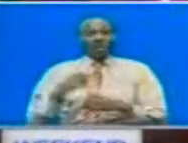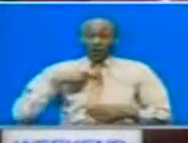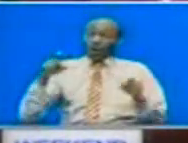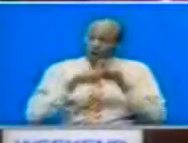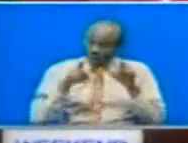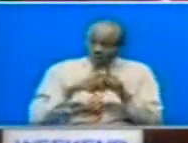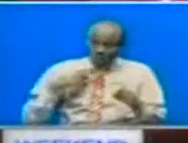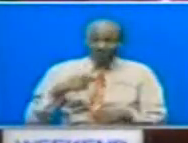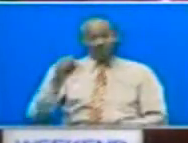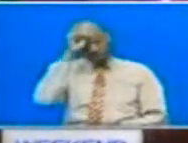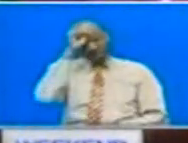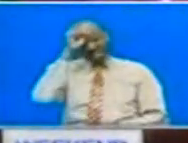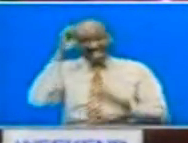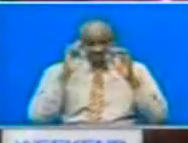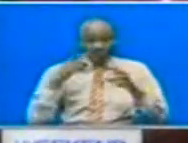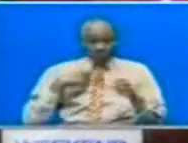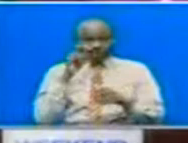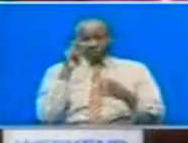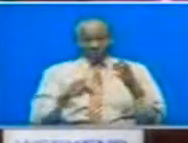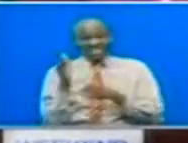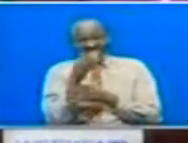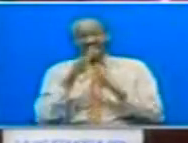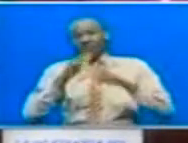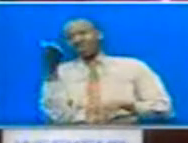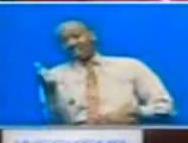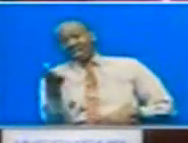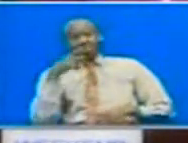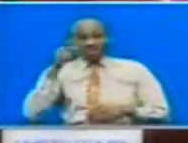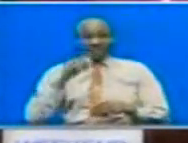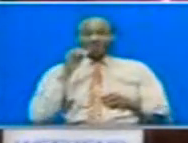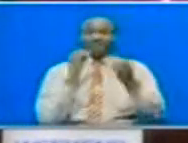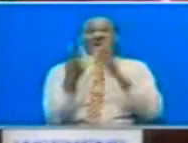very foolish if you hear there's a snake in your house and you light